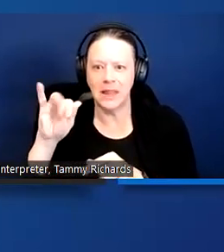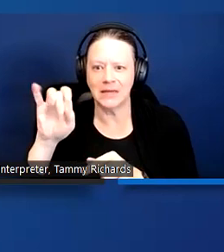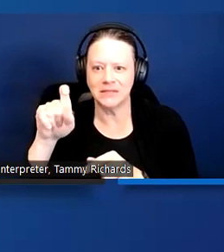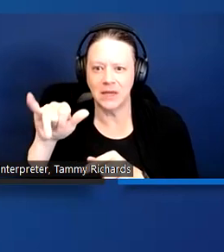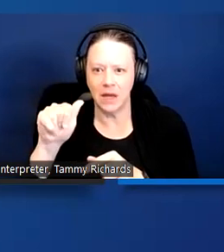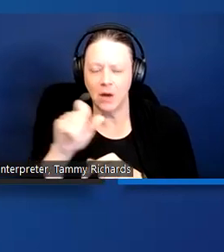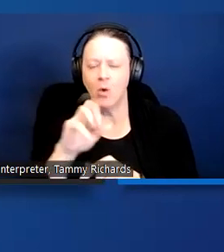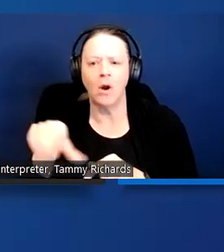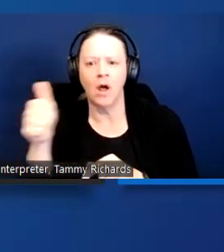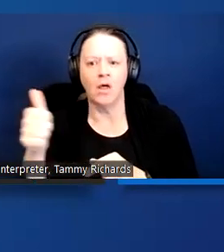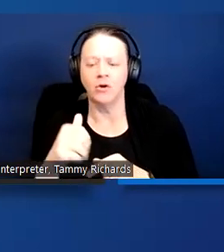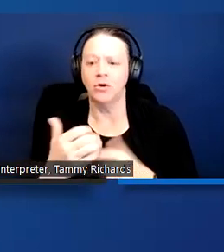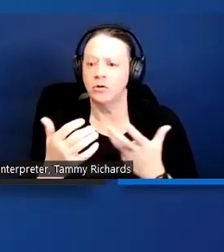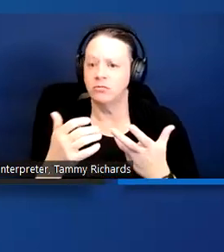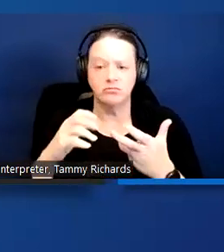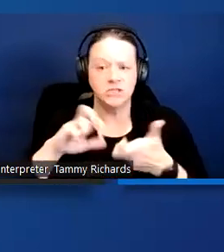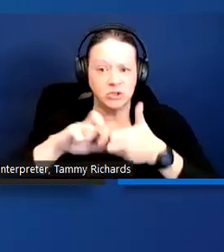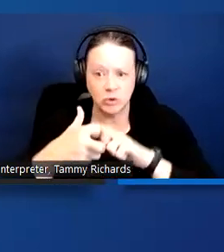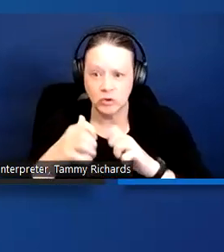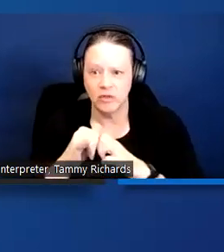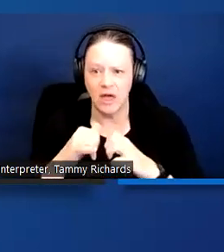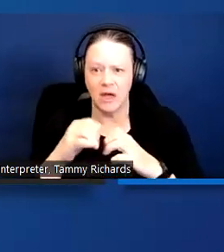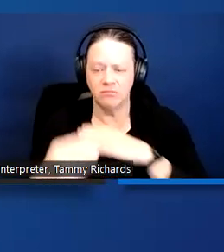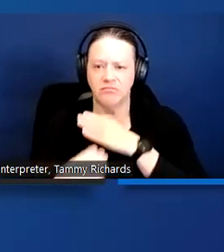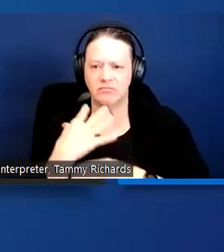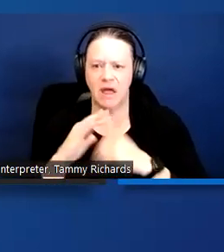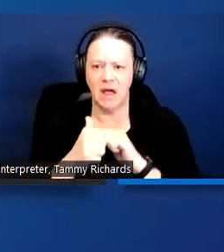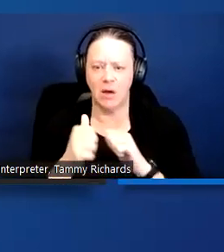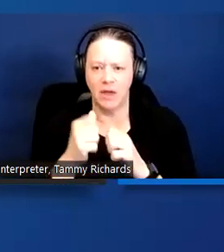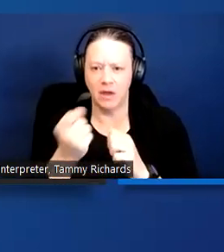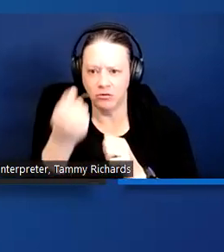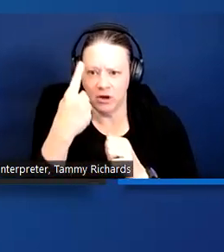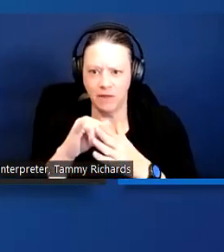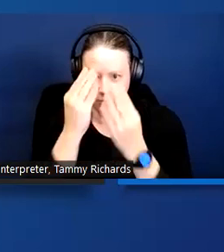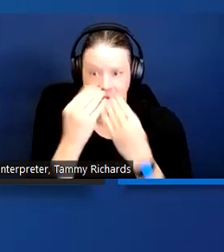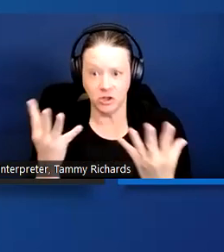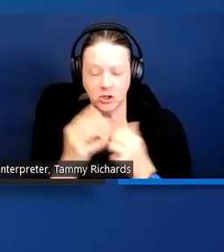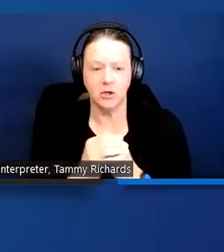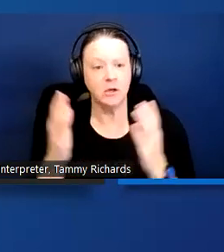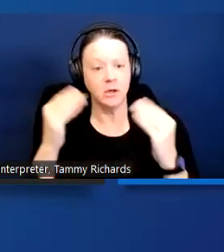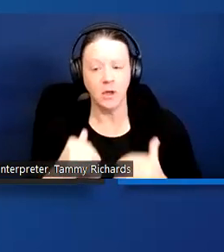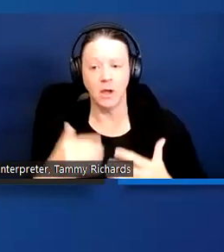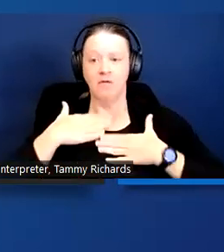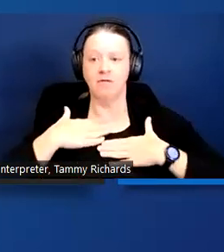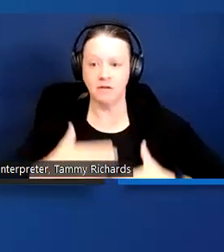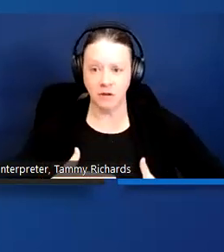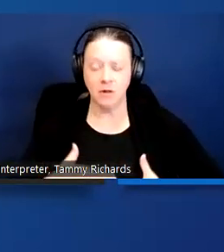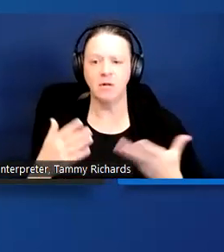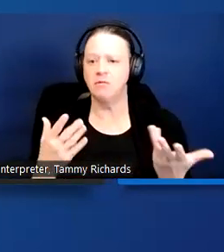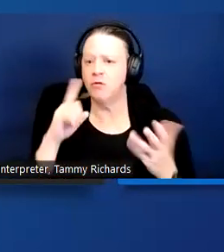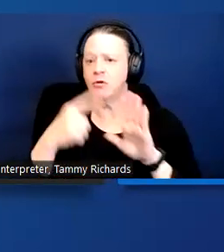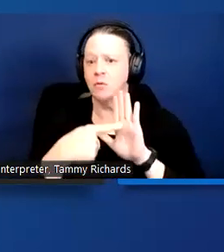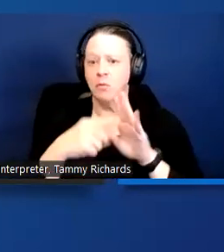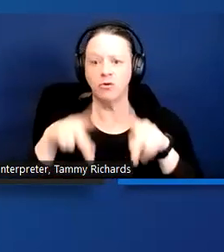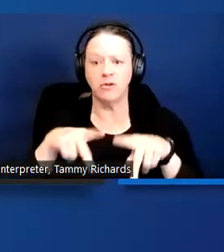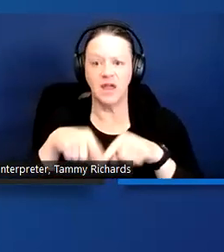disorders that would affect their ability to interpret information. And then physical, so if someone is unable to use a